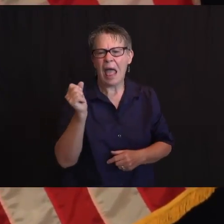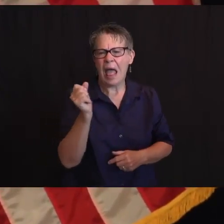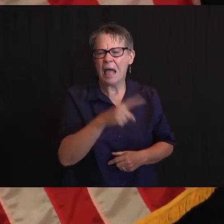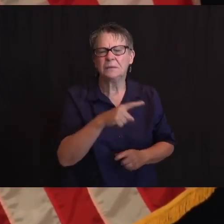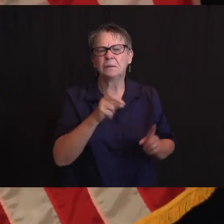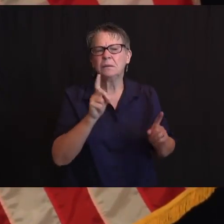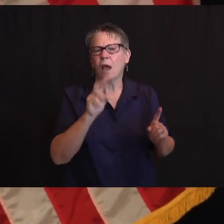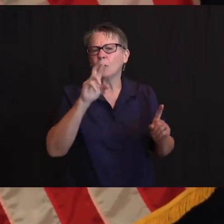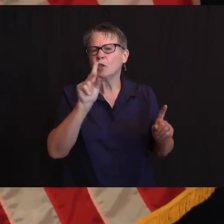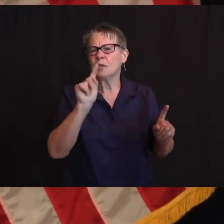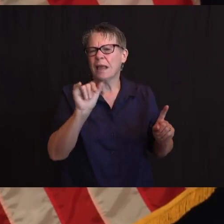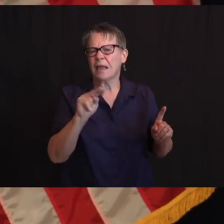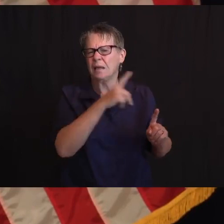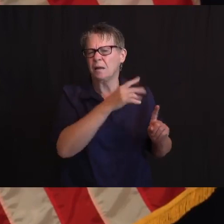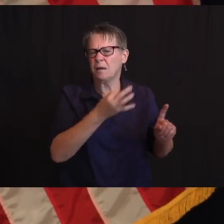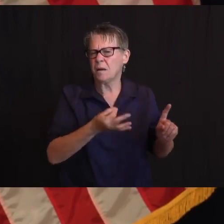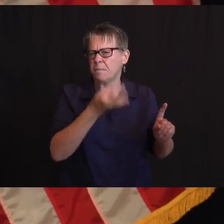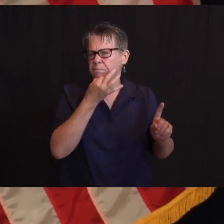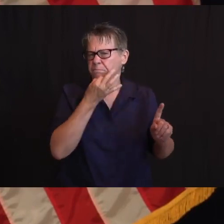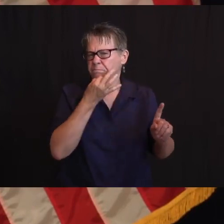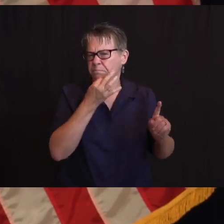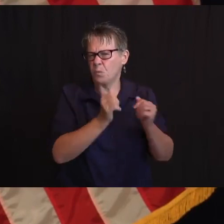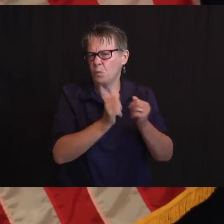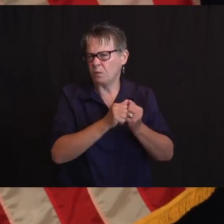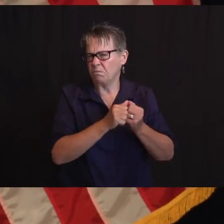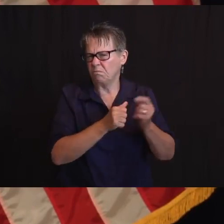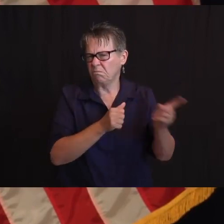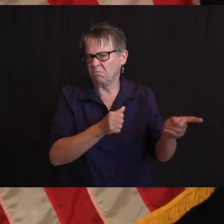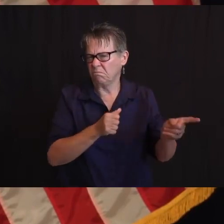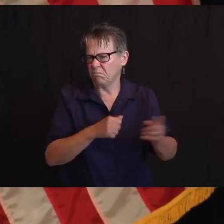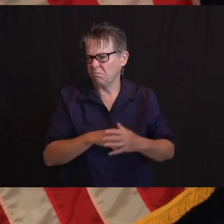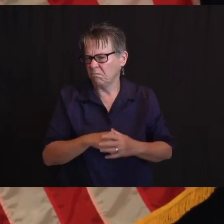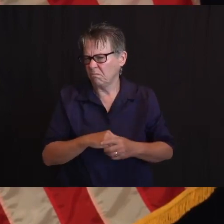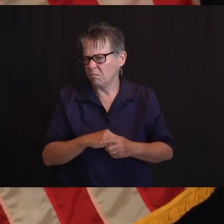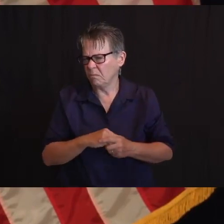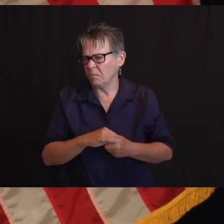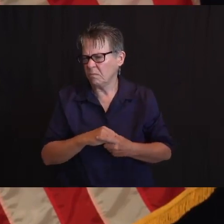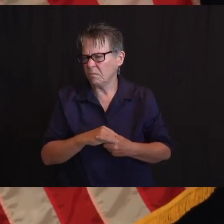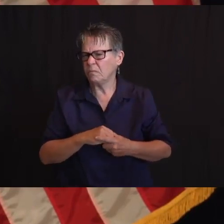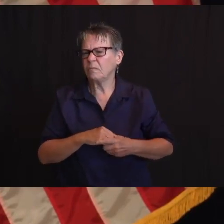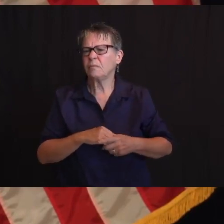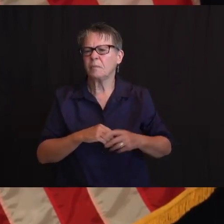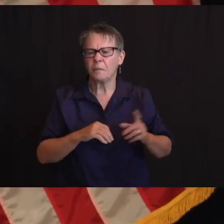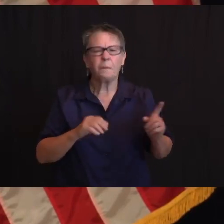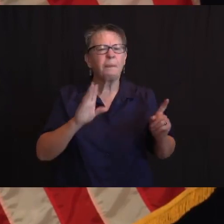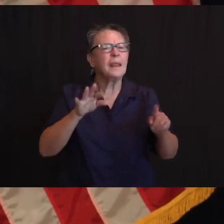that has been in existence for many years. It's NJAC